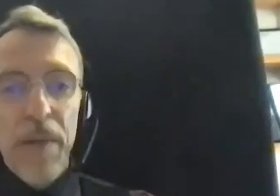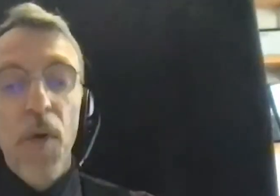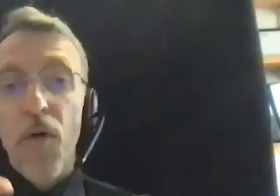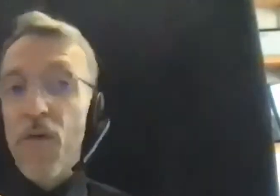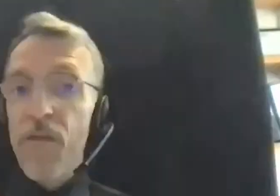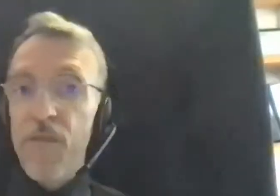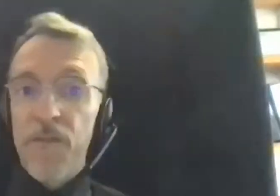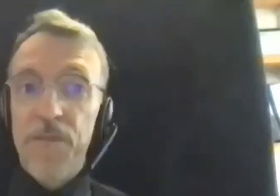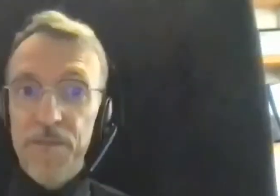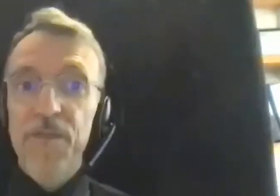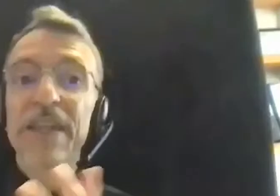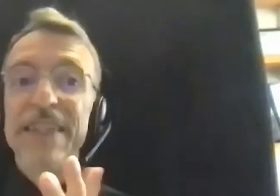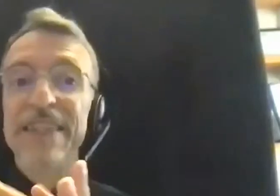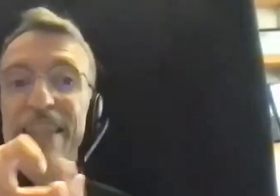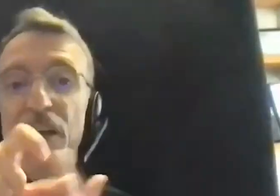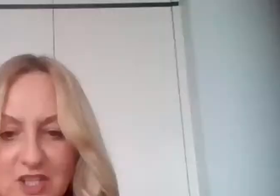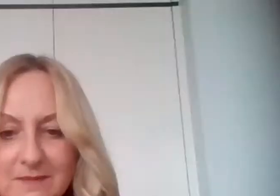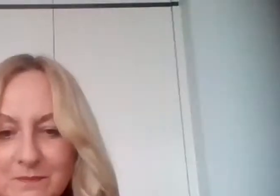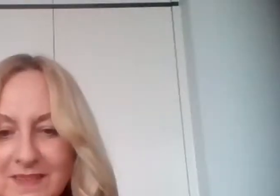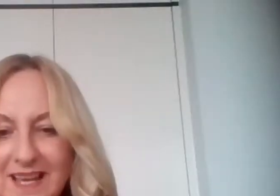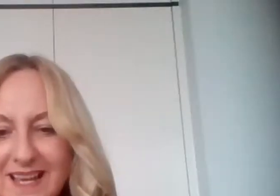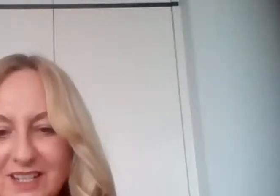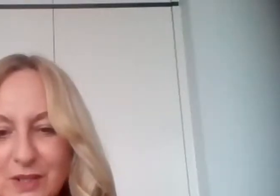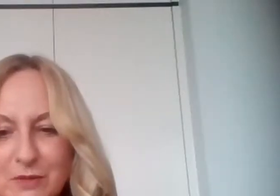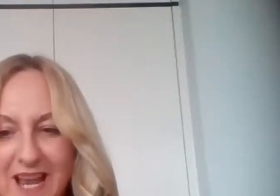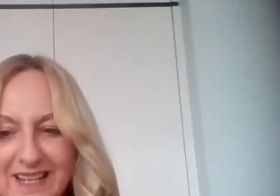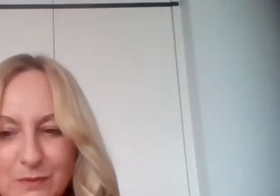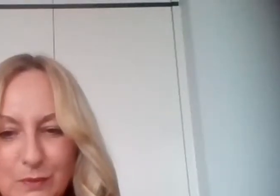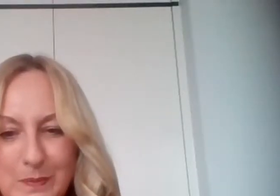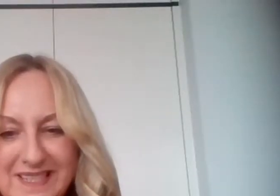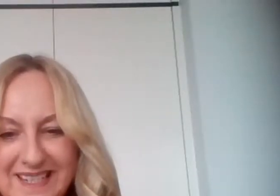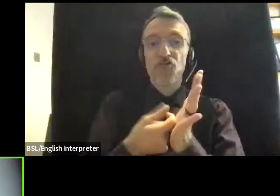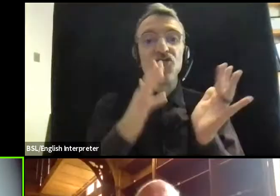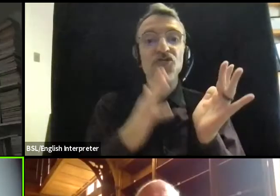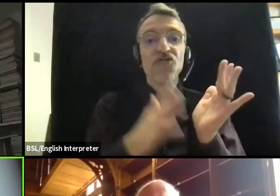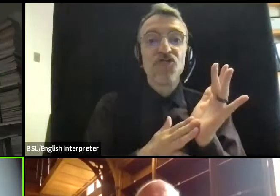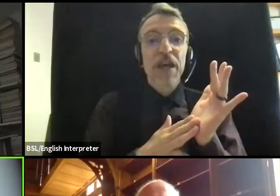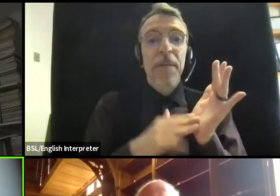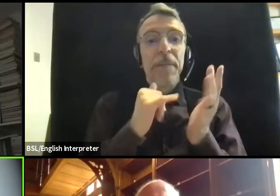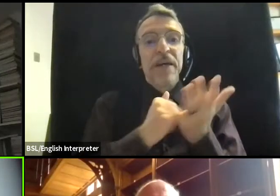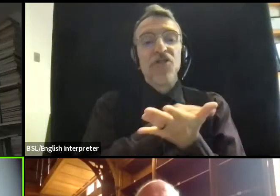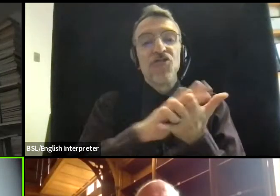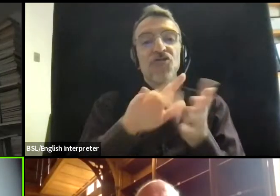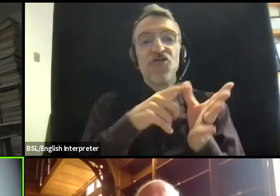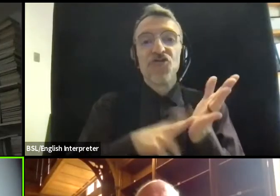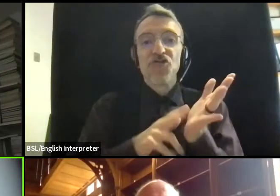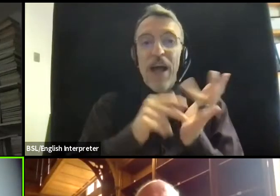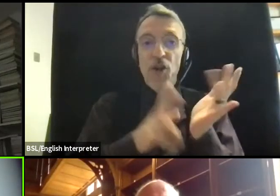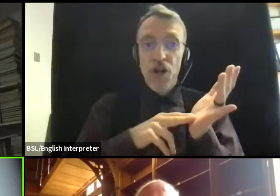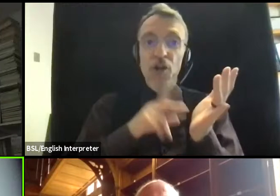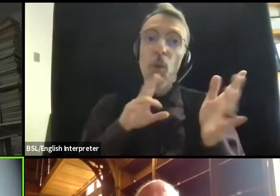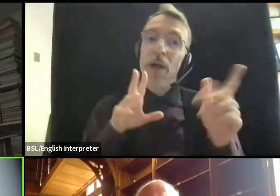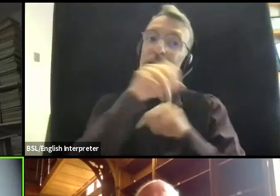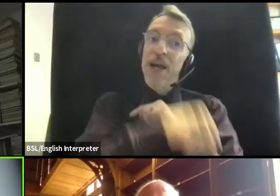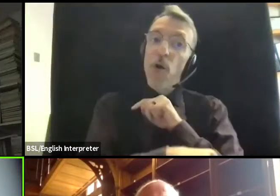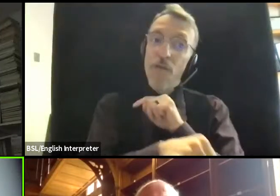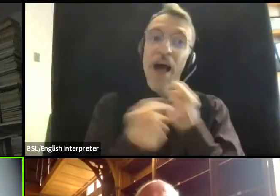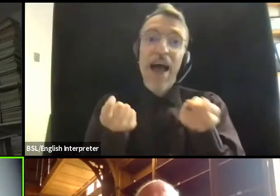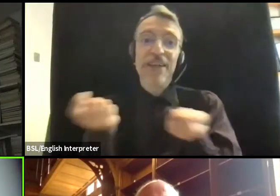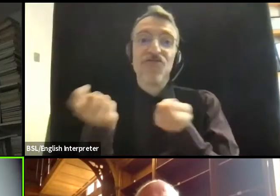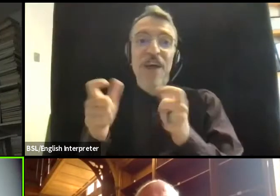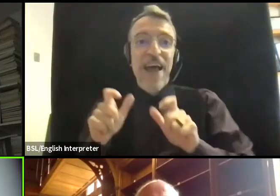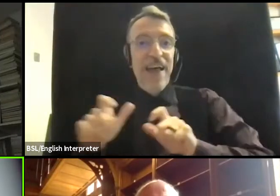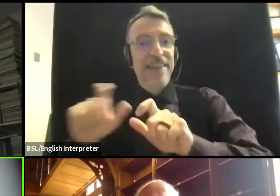Professor Tadros's presentation, Jim Shannon will be taking over the chair. So over to